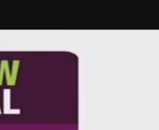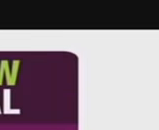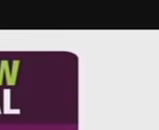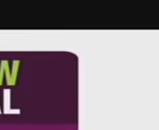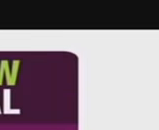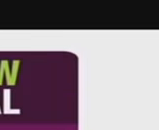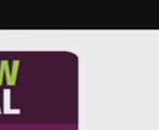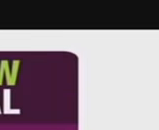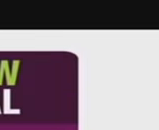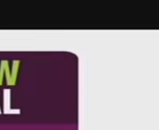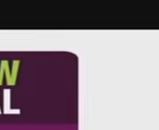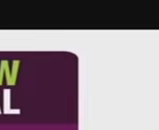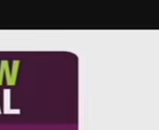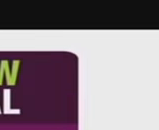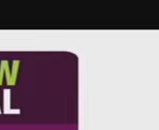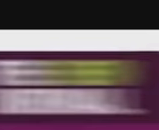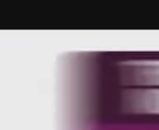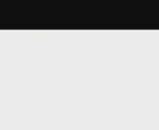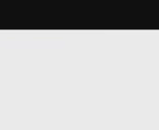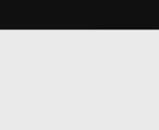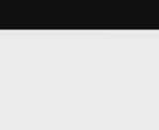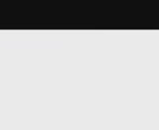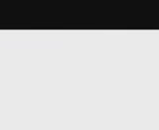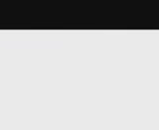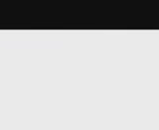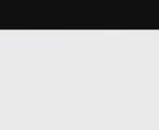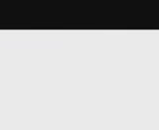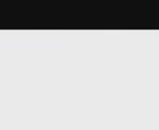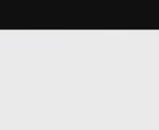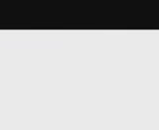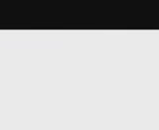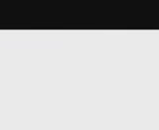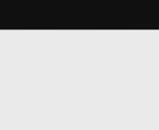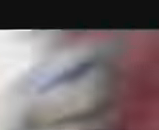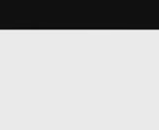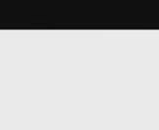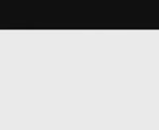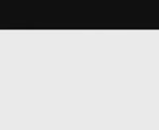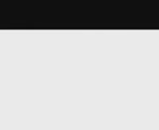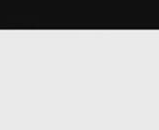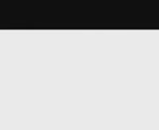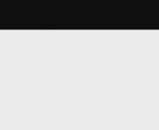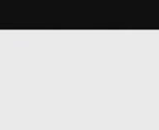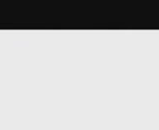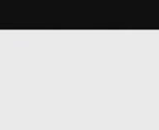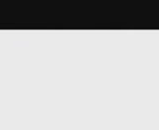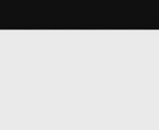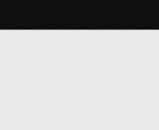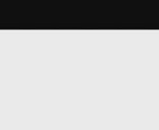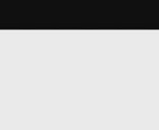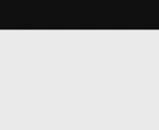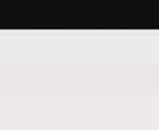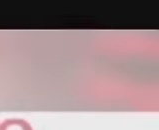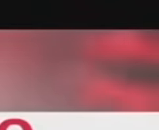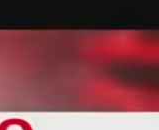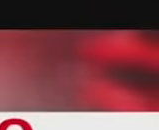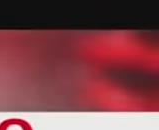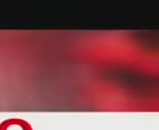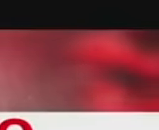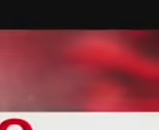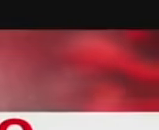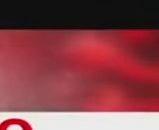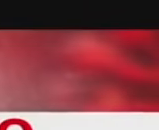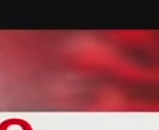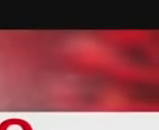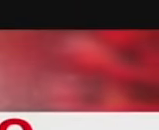Everyone must do their part. This is why I follow the new normal. A message from the Ministry of Health.